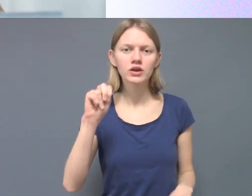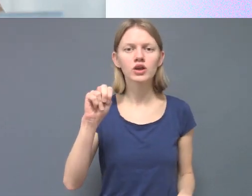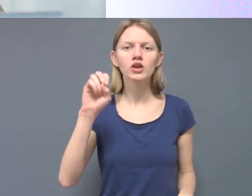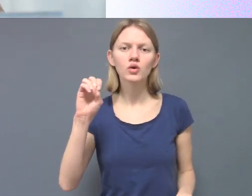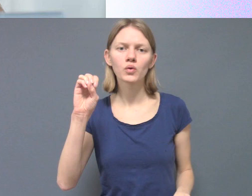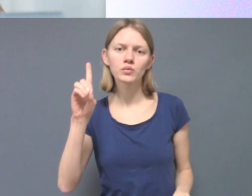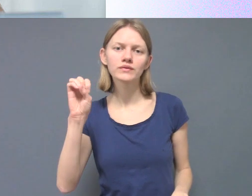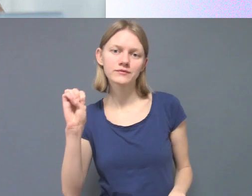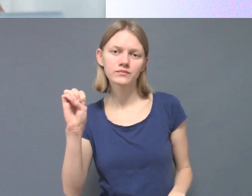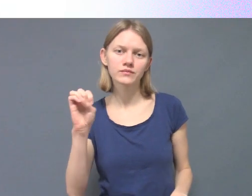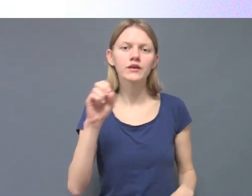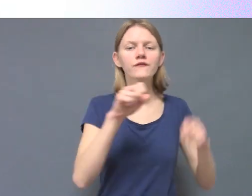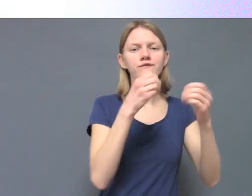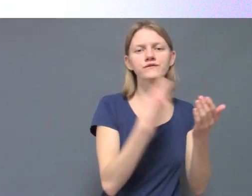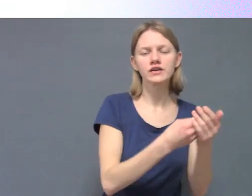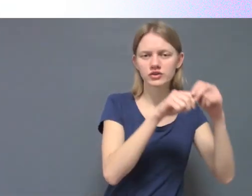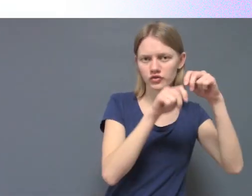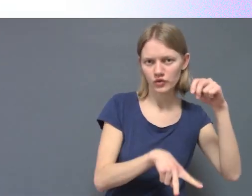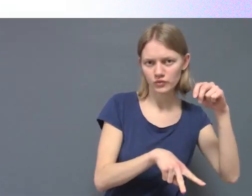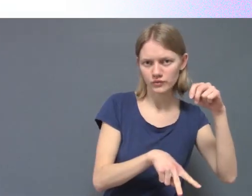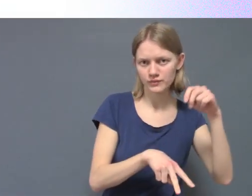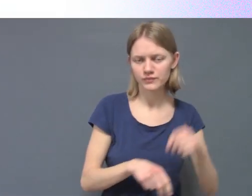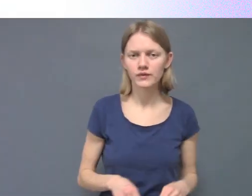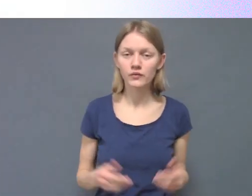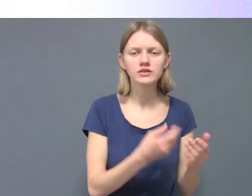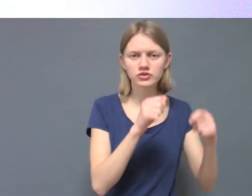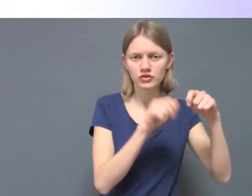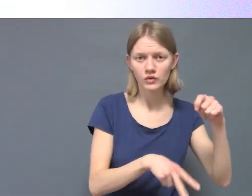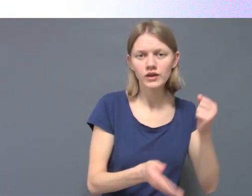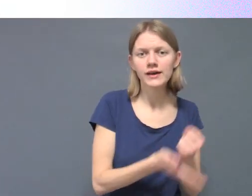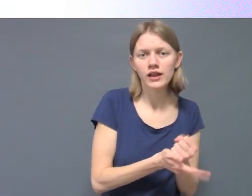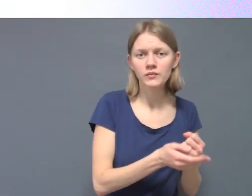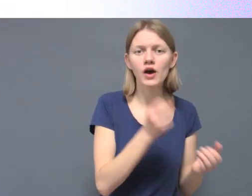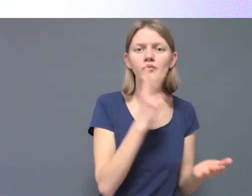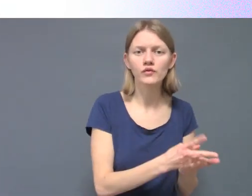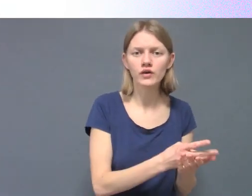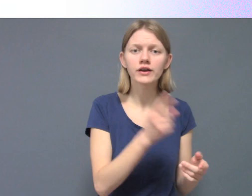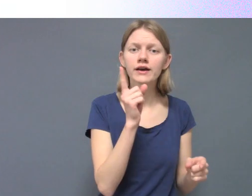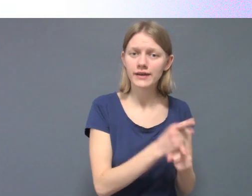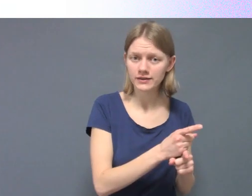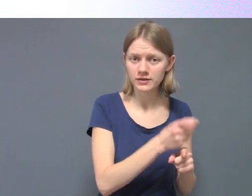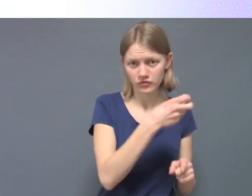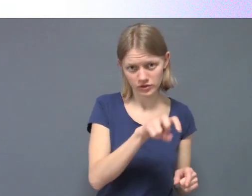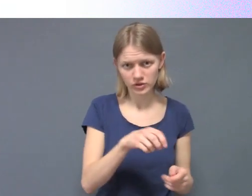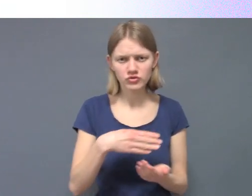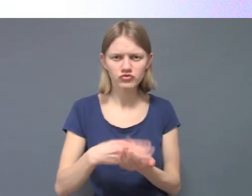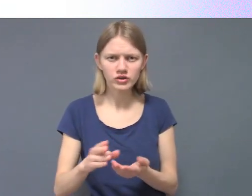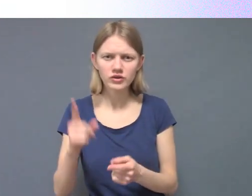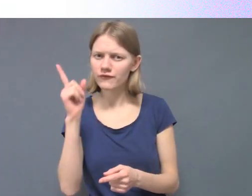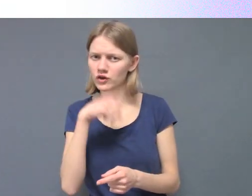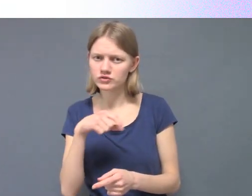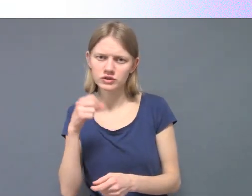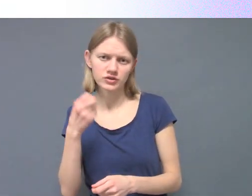to this by running a validating node to help approve valid transactions and reject invalid ones. However, before you can join